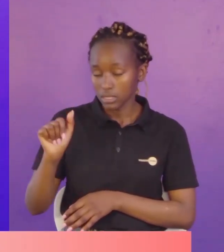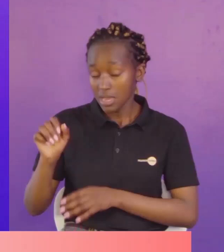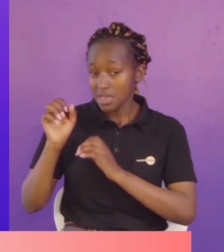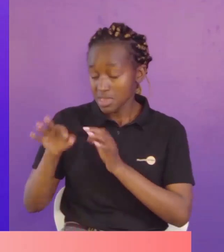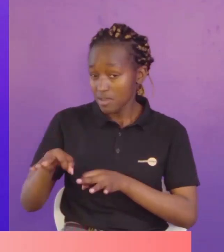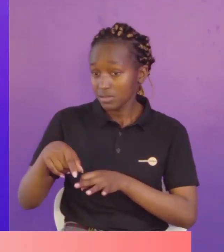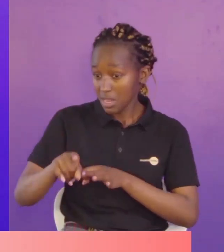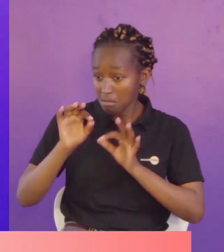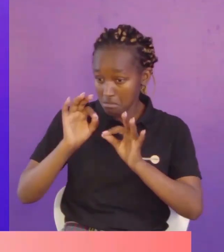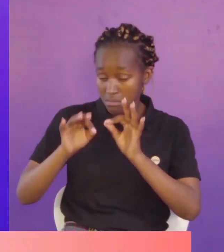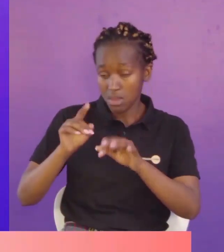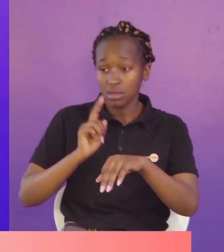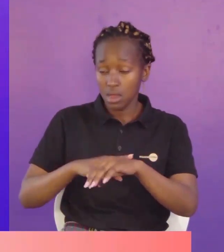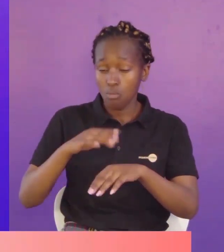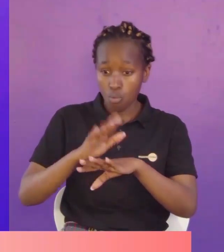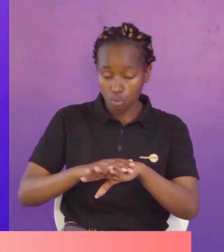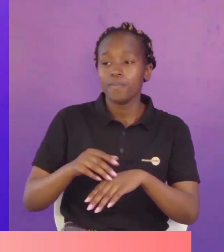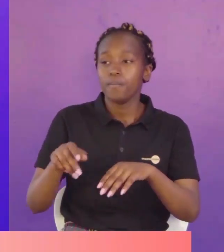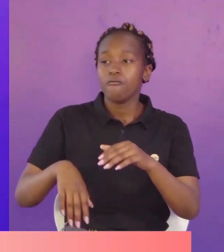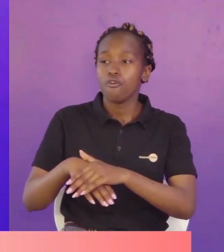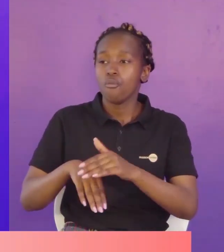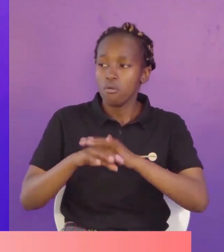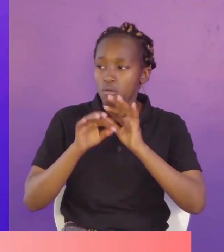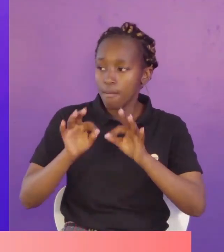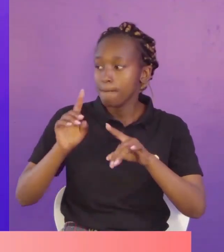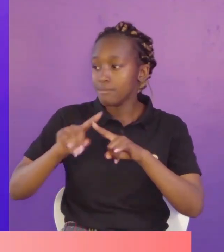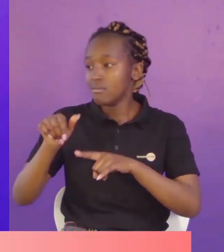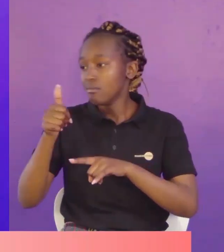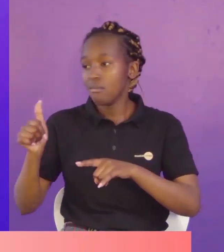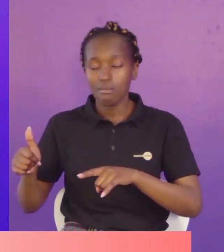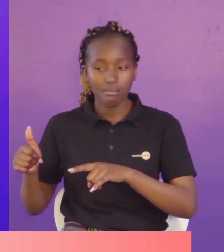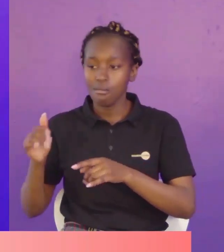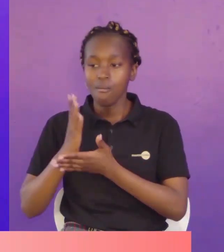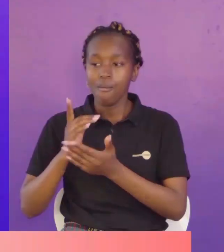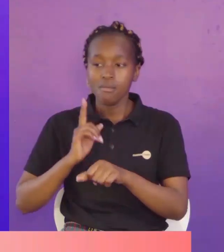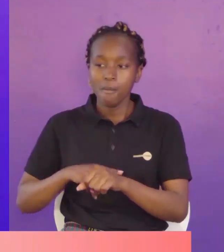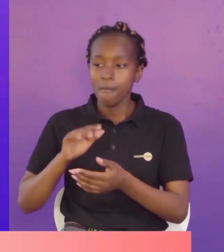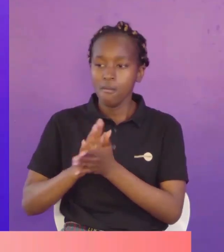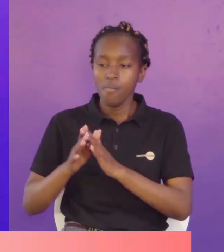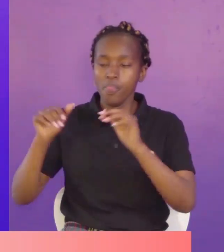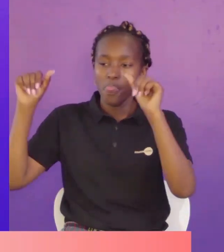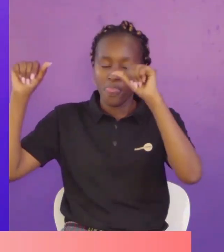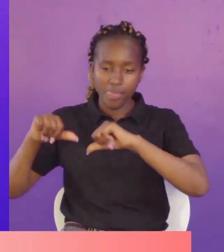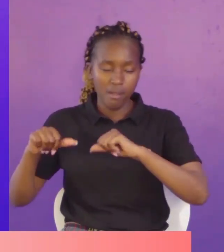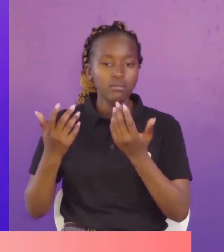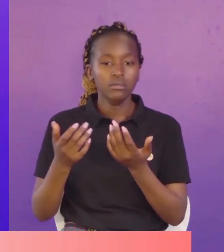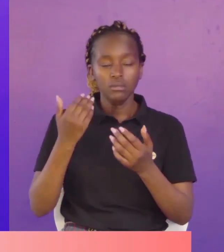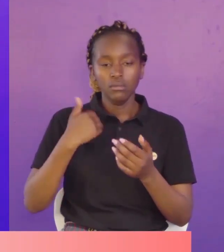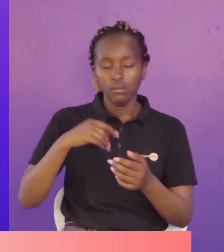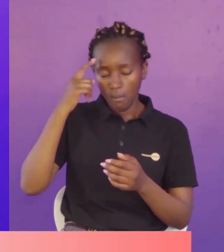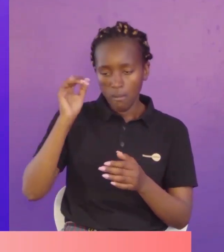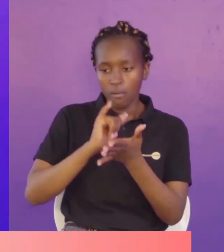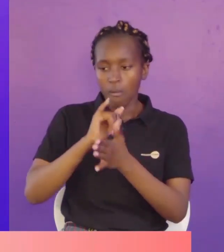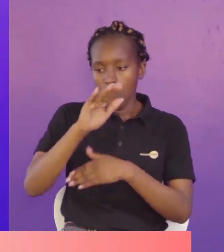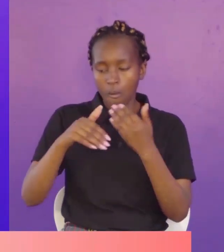play some good football. Those are the only midfielders that I think can play very